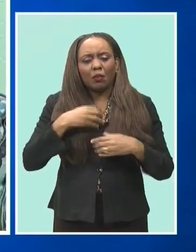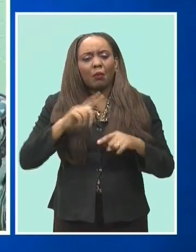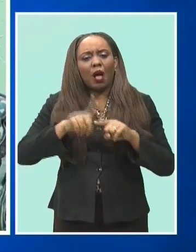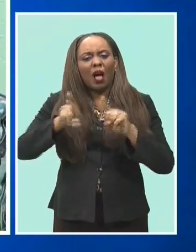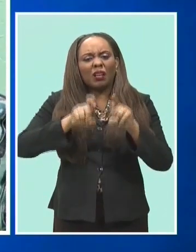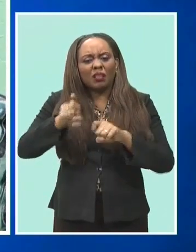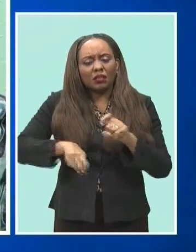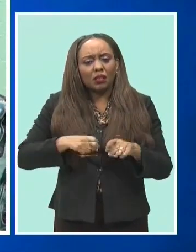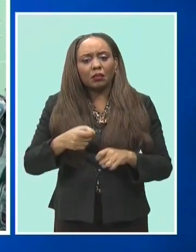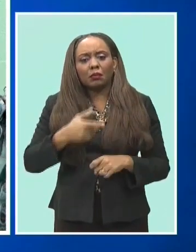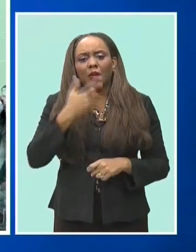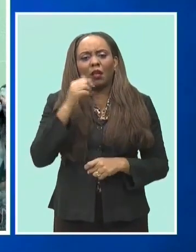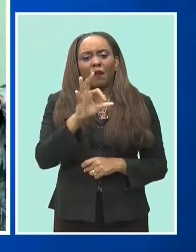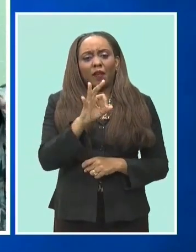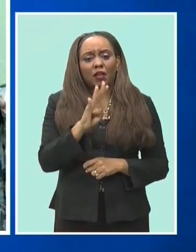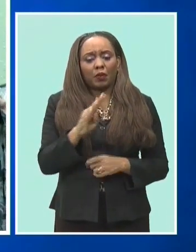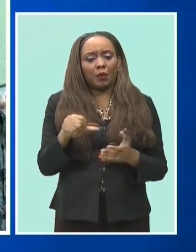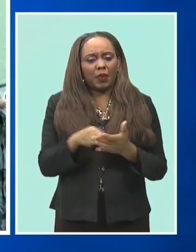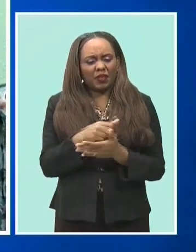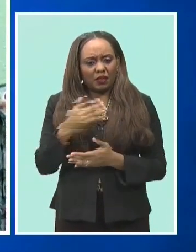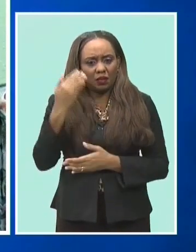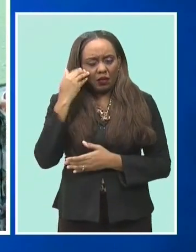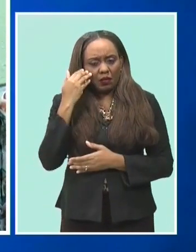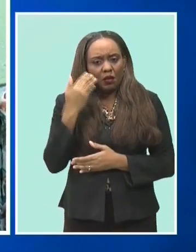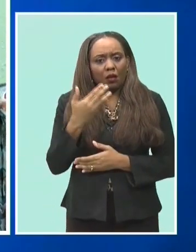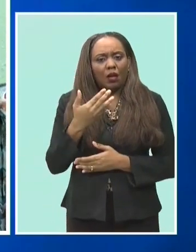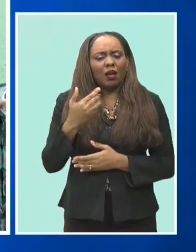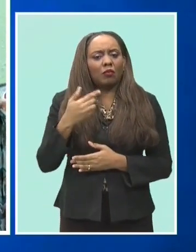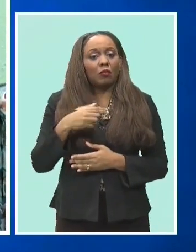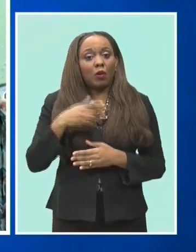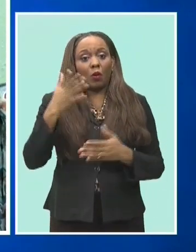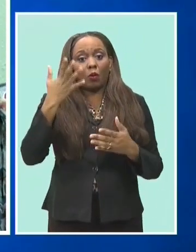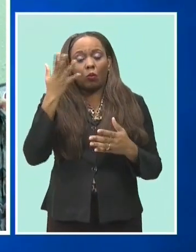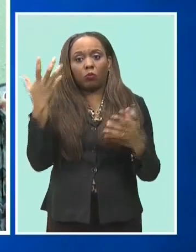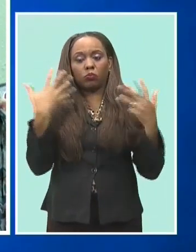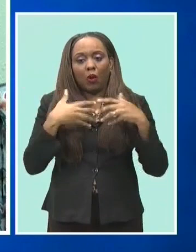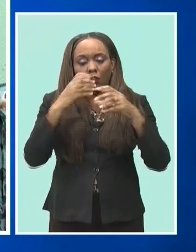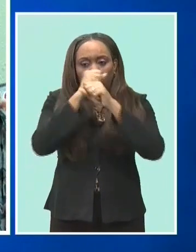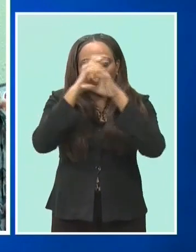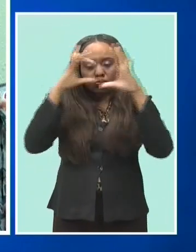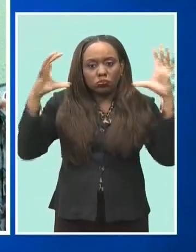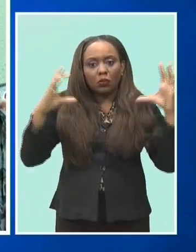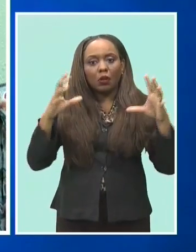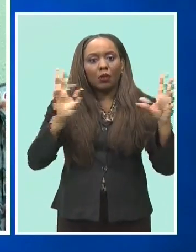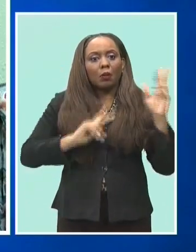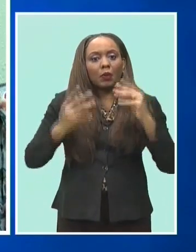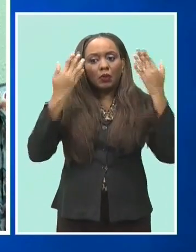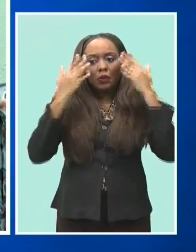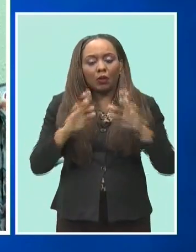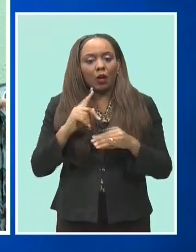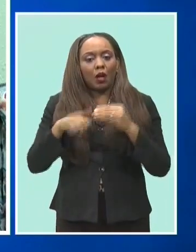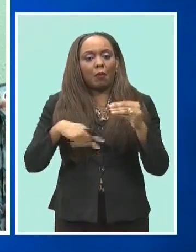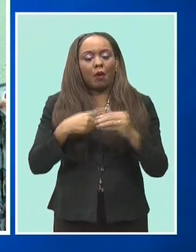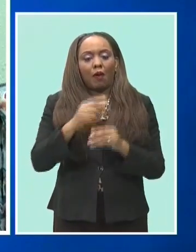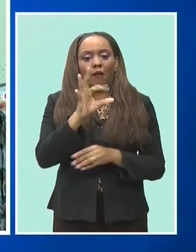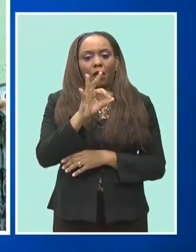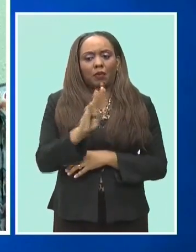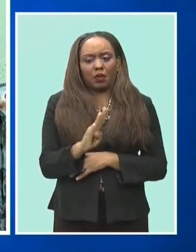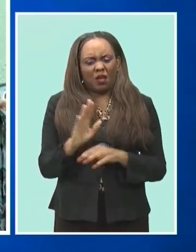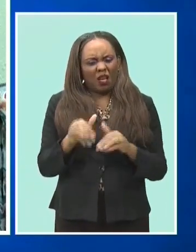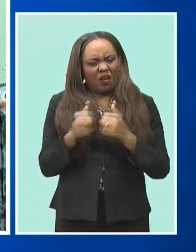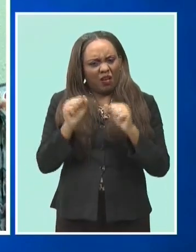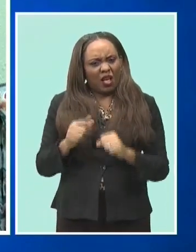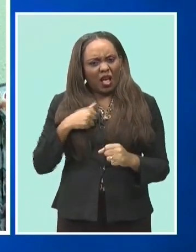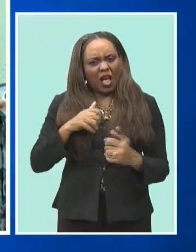Tell me a bit about how that Facebook works, because I can only imagine people would hear this, and people that don't know already want to jump on and say, how can